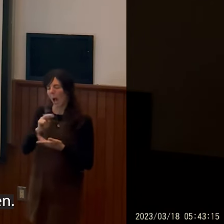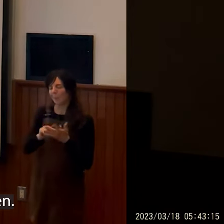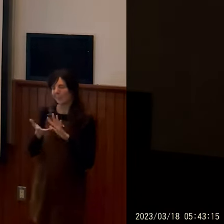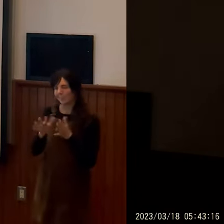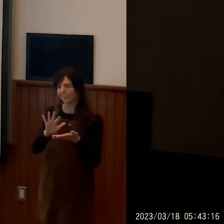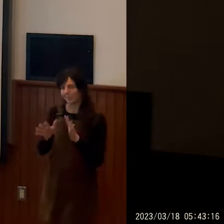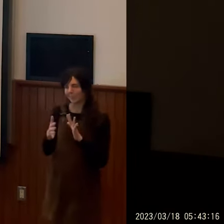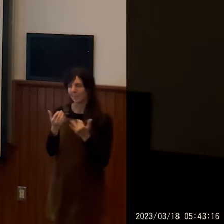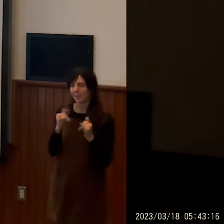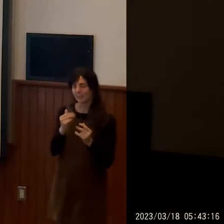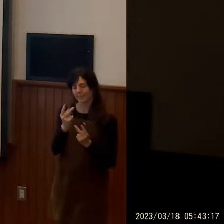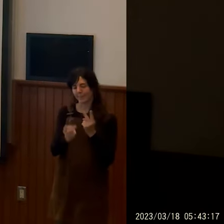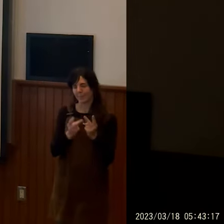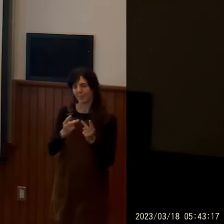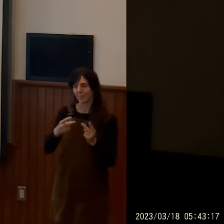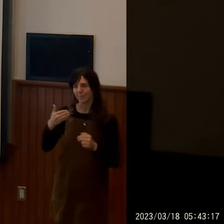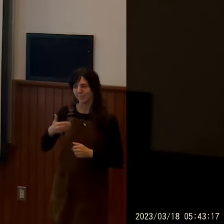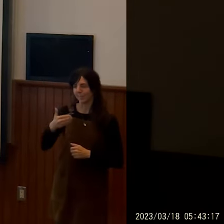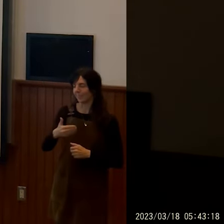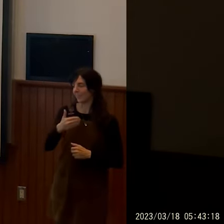time.